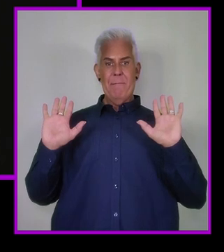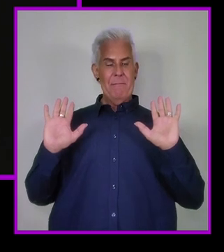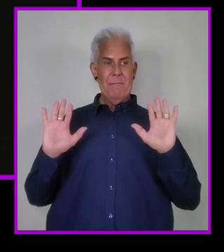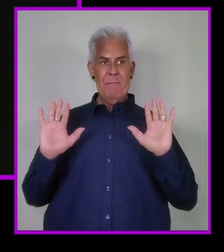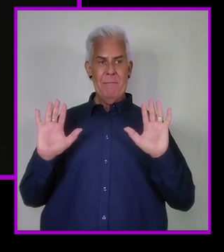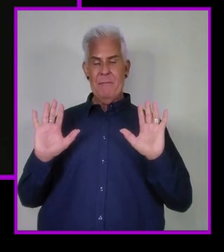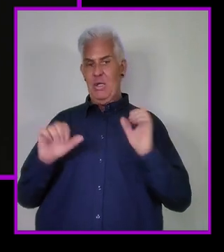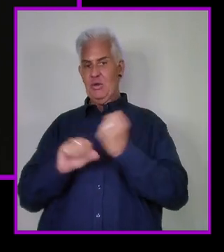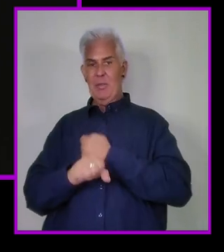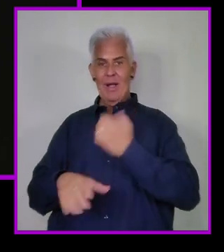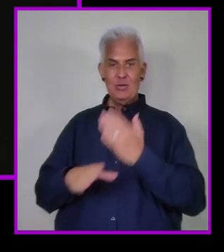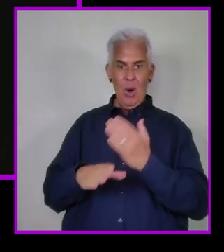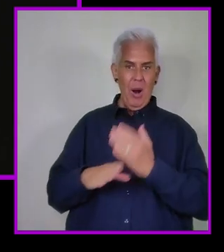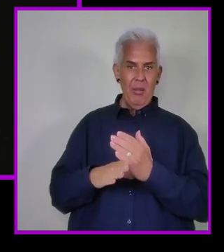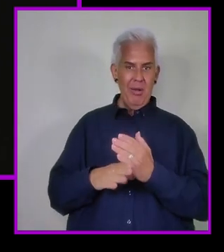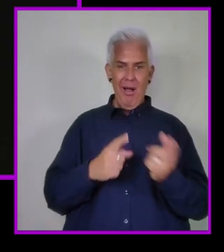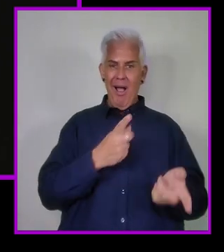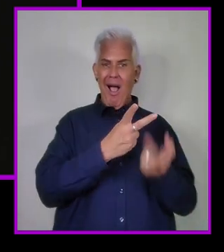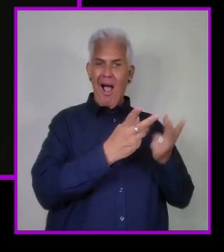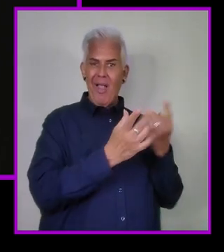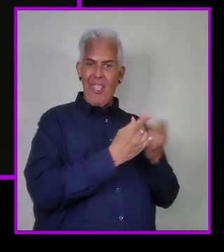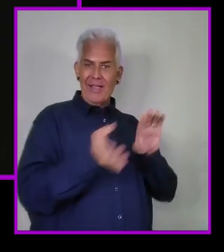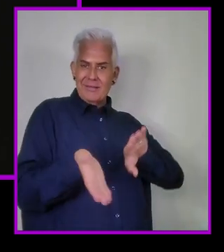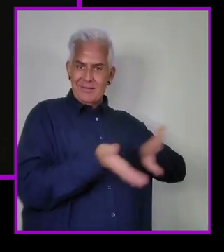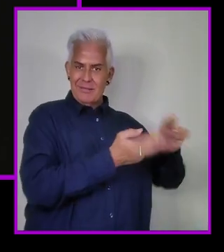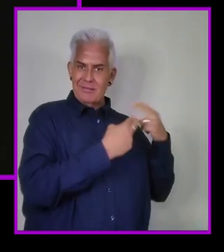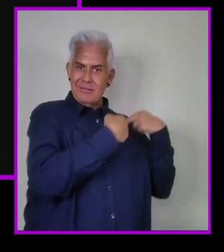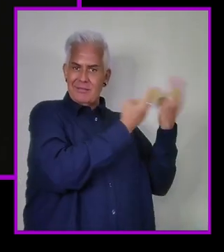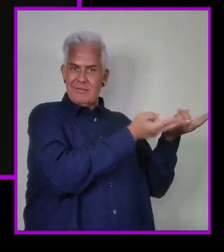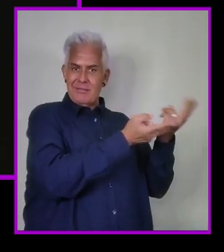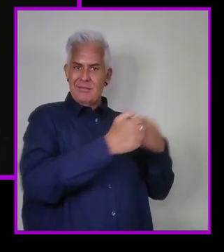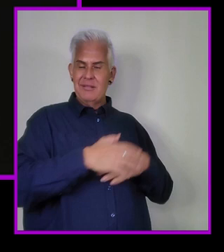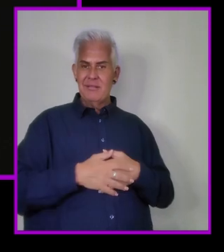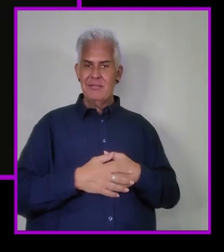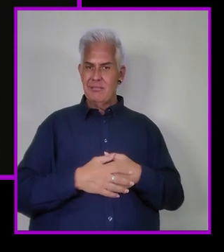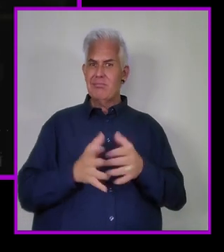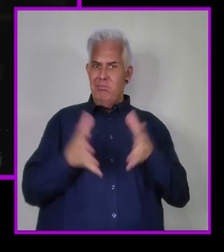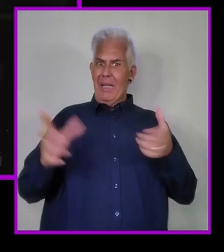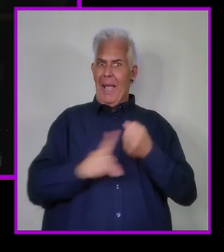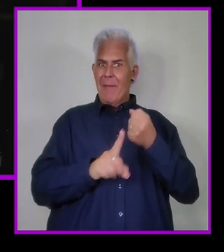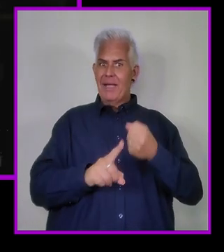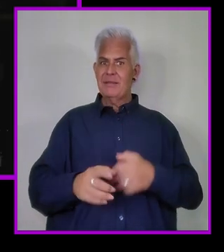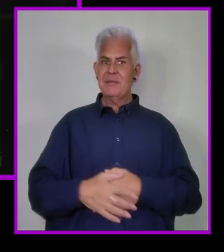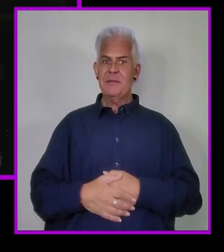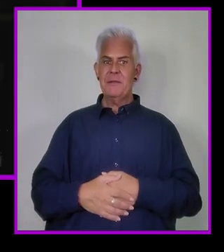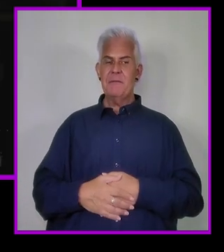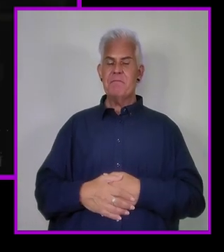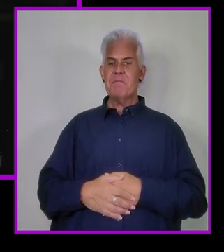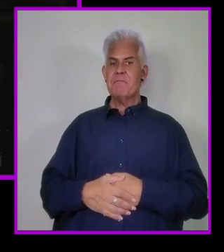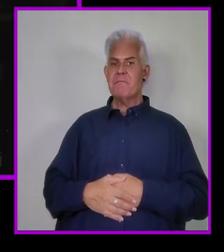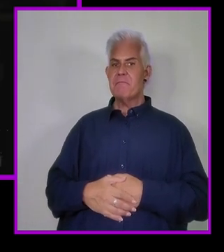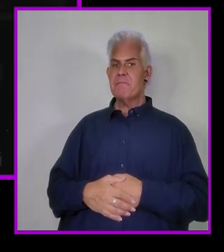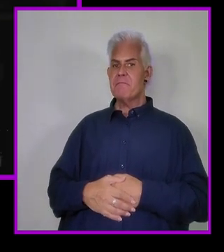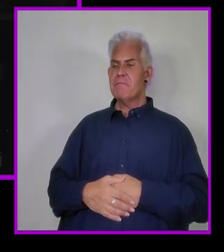there and do your job, and everything else is kind of taken care of. So I think it's huge. Excellent.